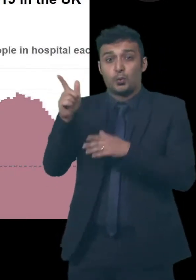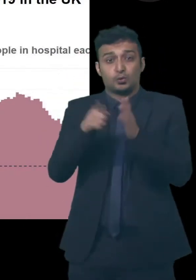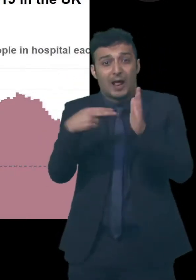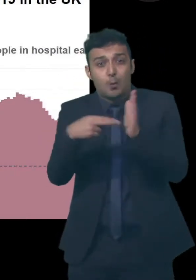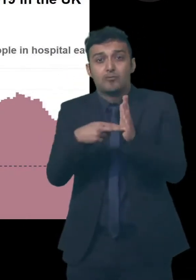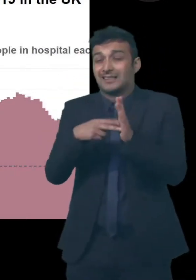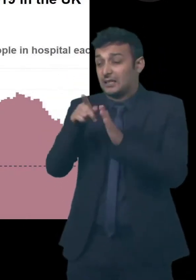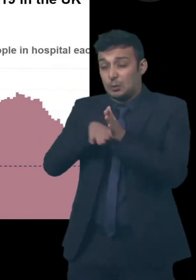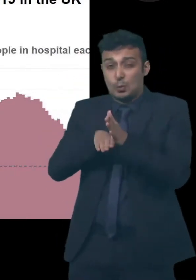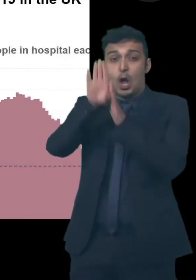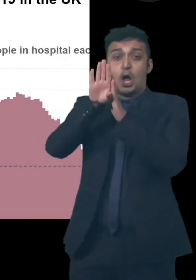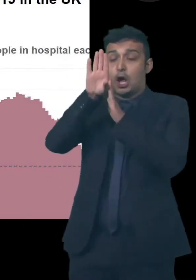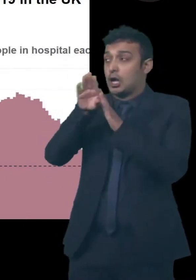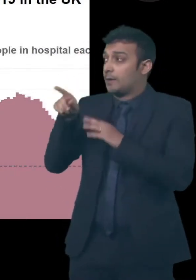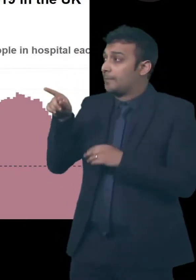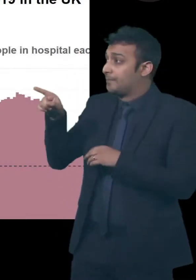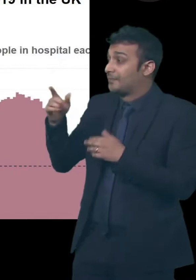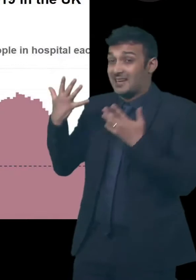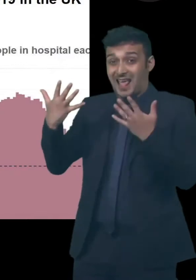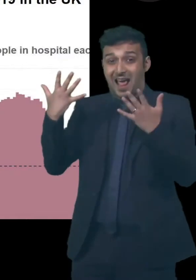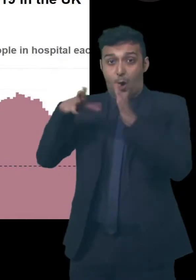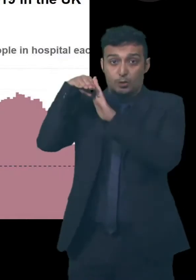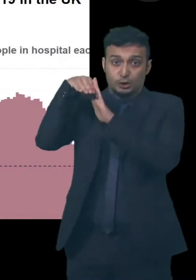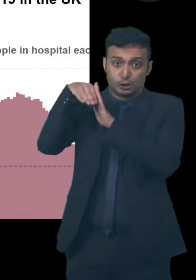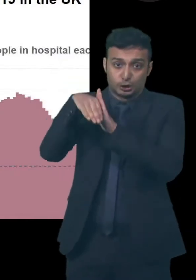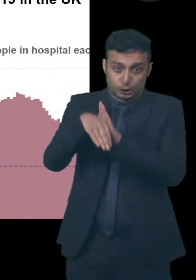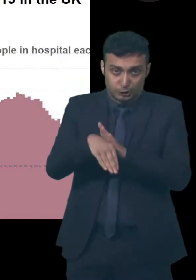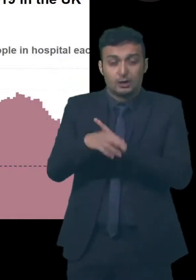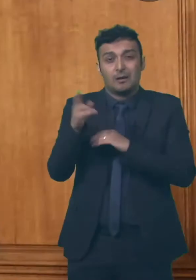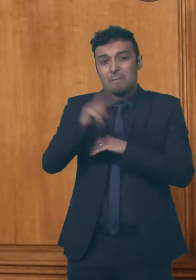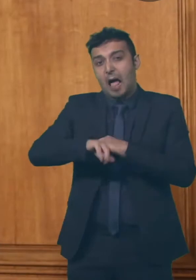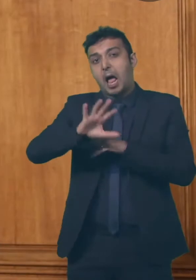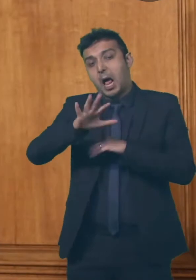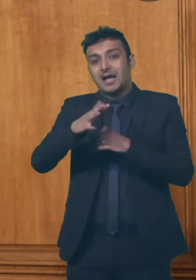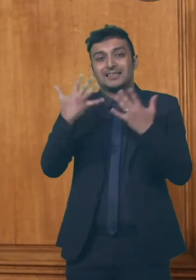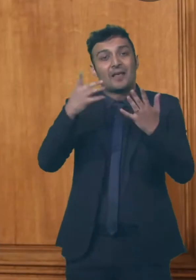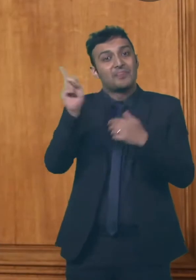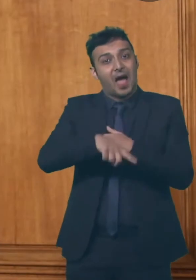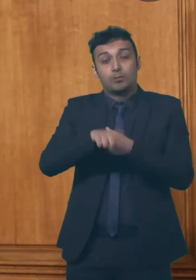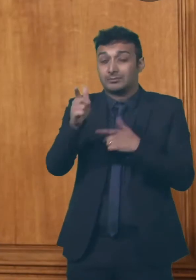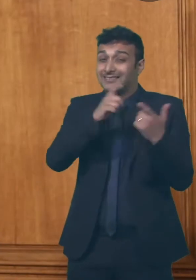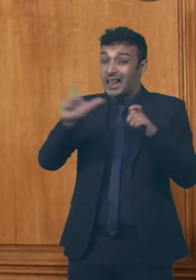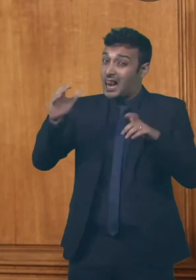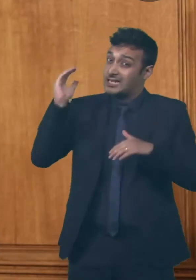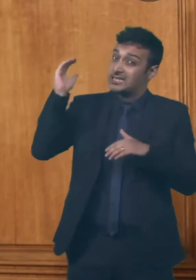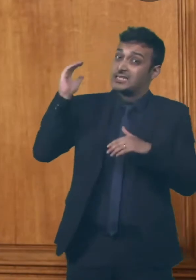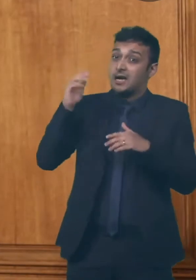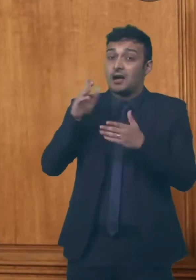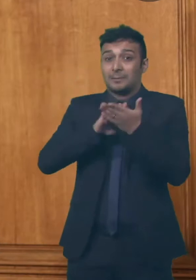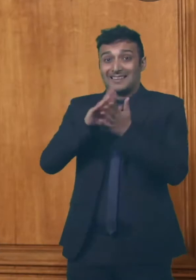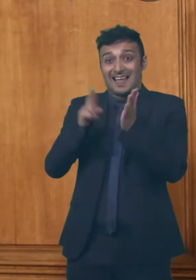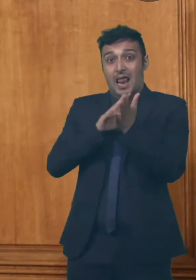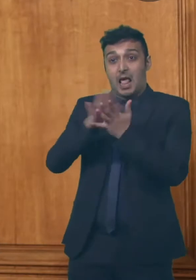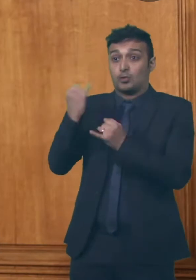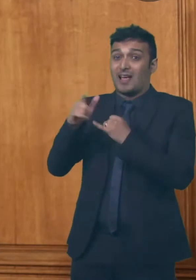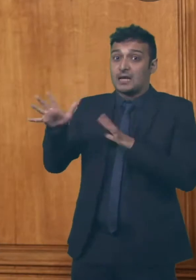around 10,000, but this is still a substantial strain on the NHS and not one that we can afford to rise from again with